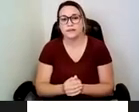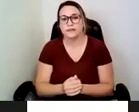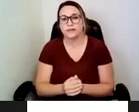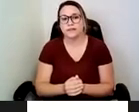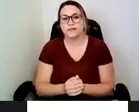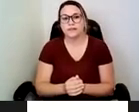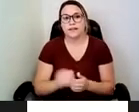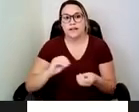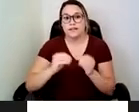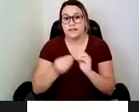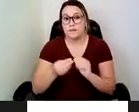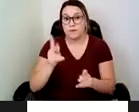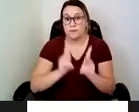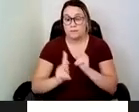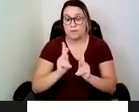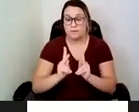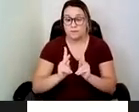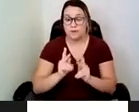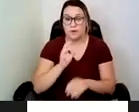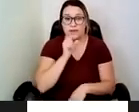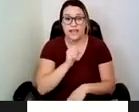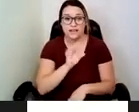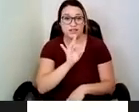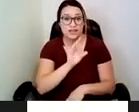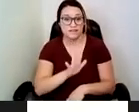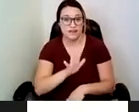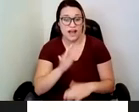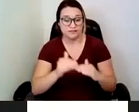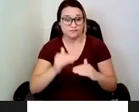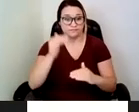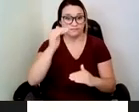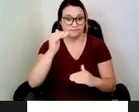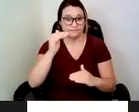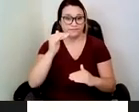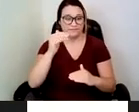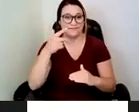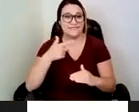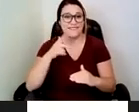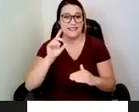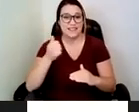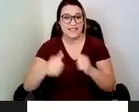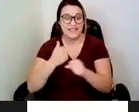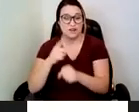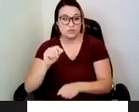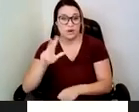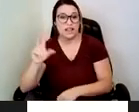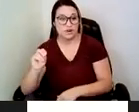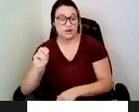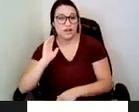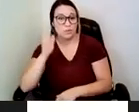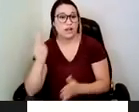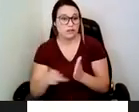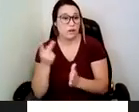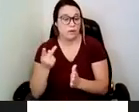The number of people over 85 will double to 10 million by the year 2030. And 23%